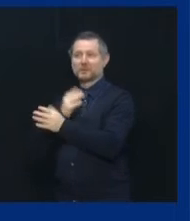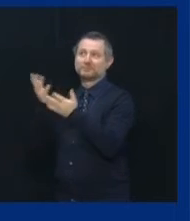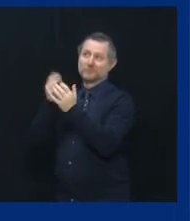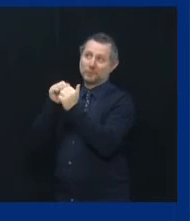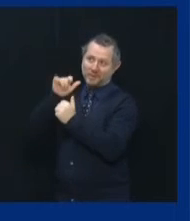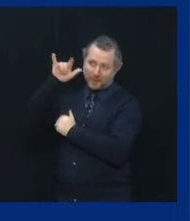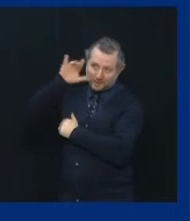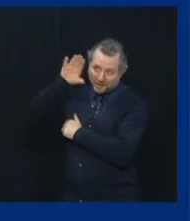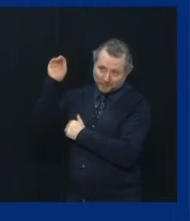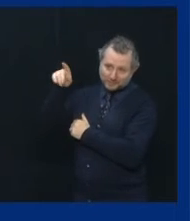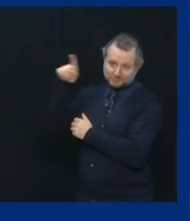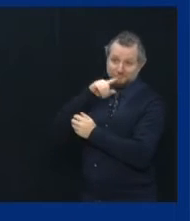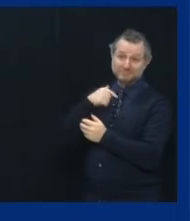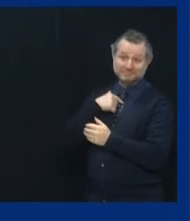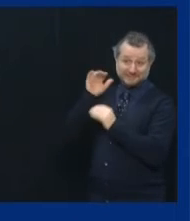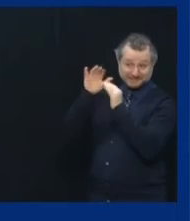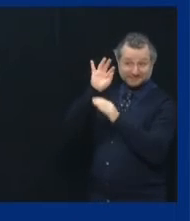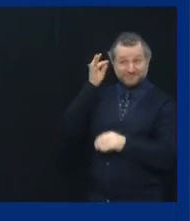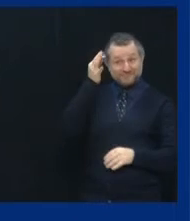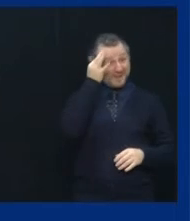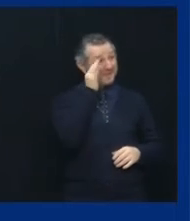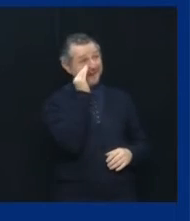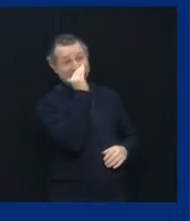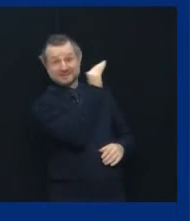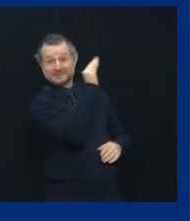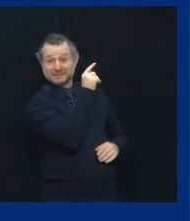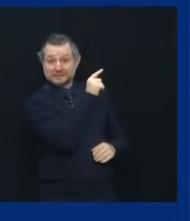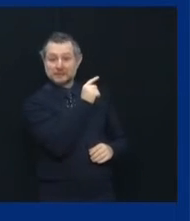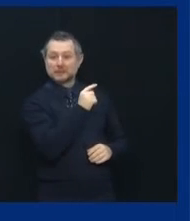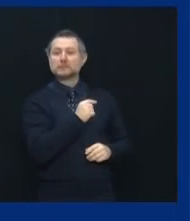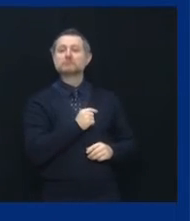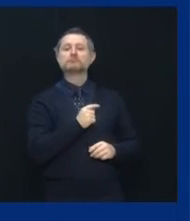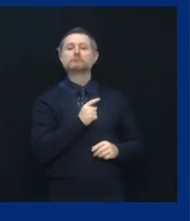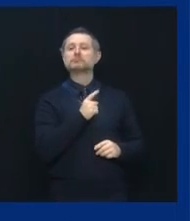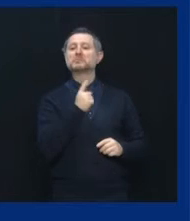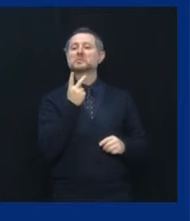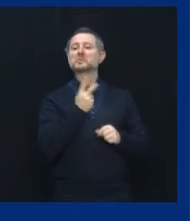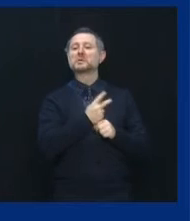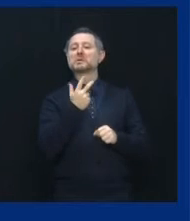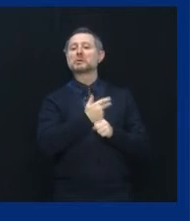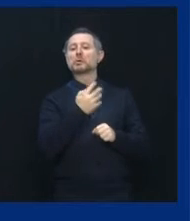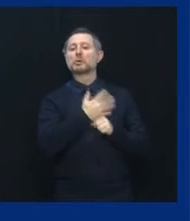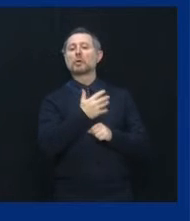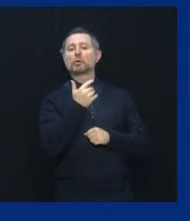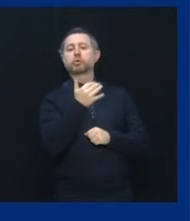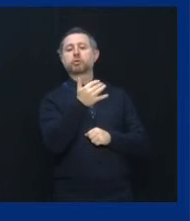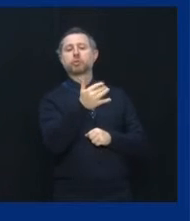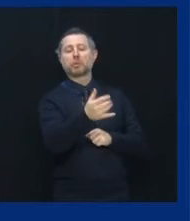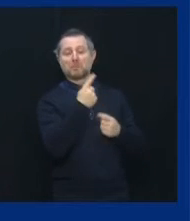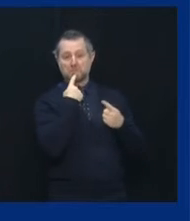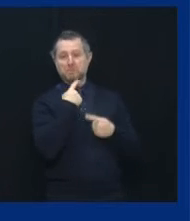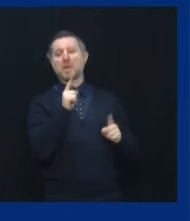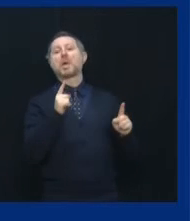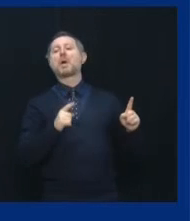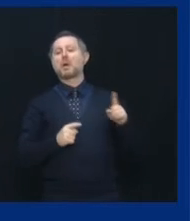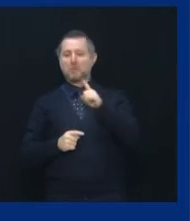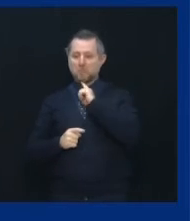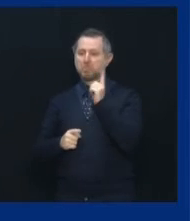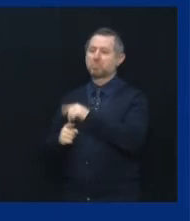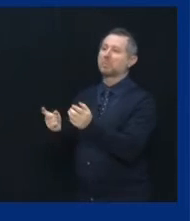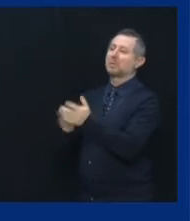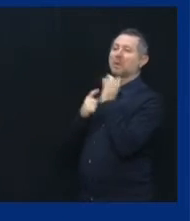asked the federal government to do it. Days later, the federal government required testing.